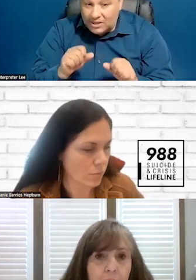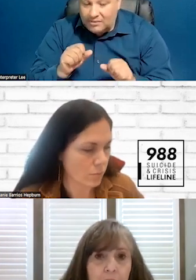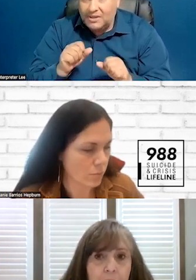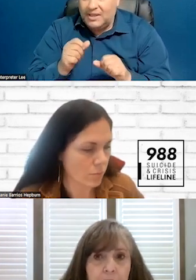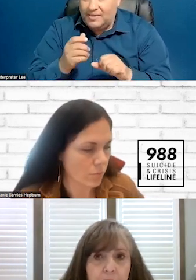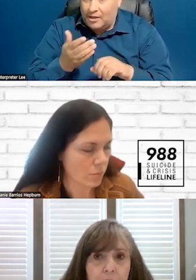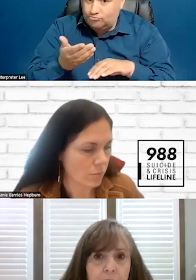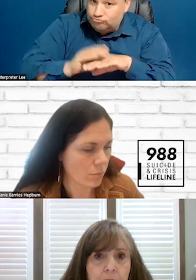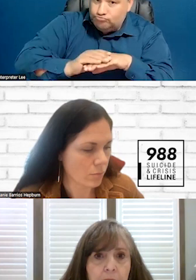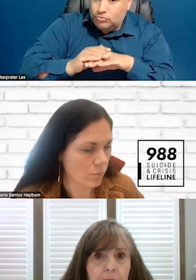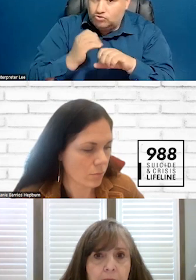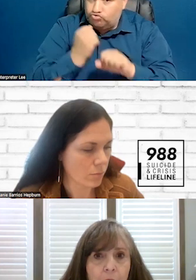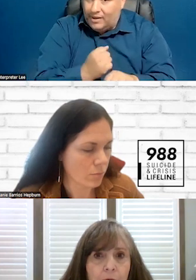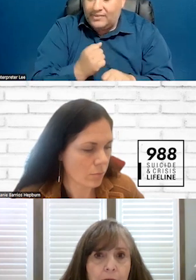to,